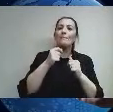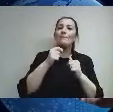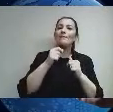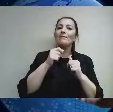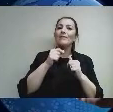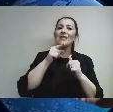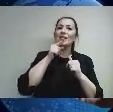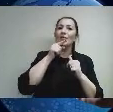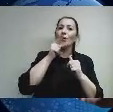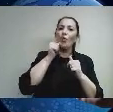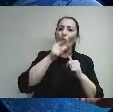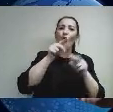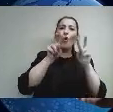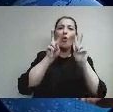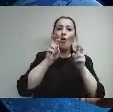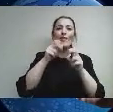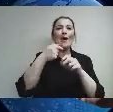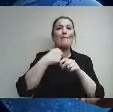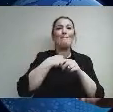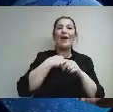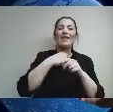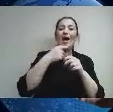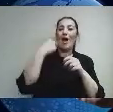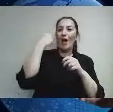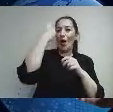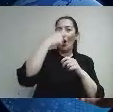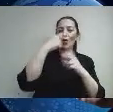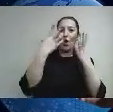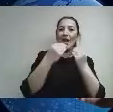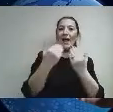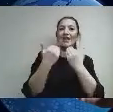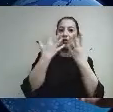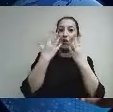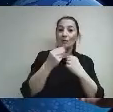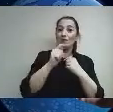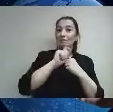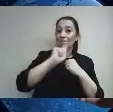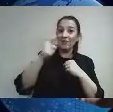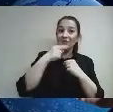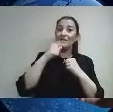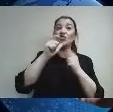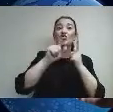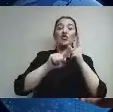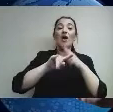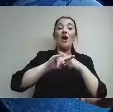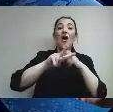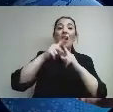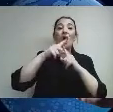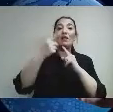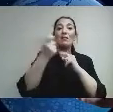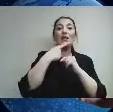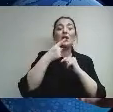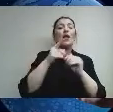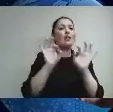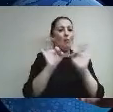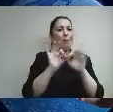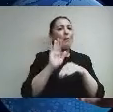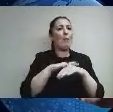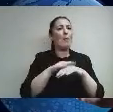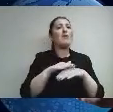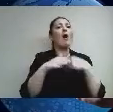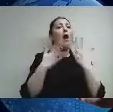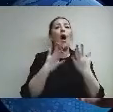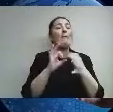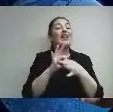he reacted that, of course, we can do that, but what's going to change? Okay, we're going to raise awareness, but the life of the visually impaired is going